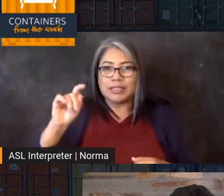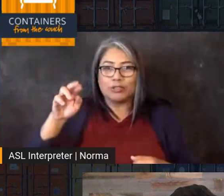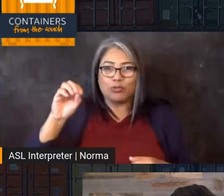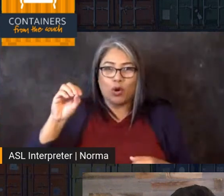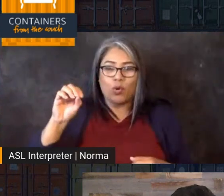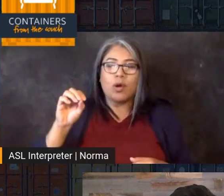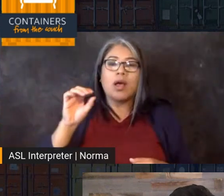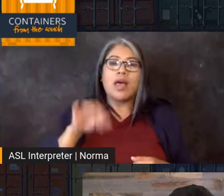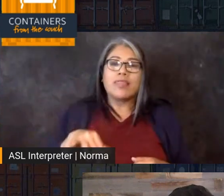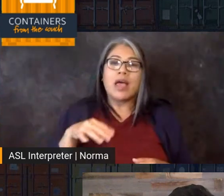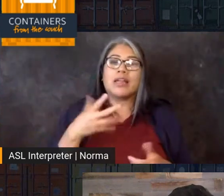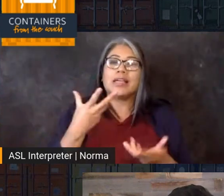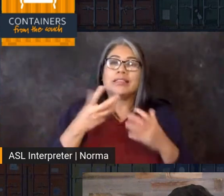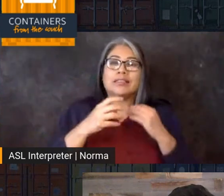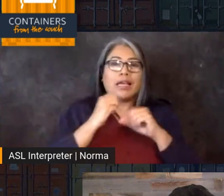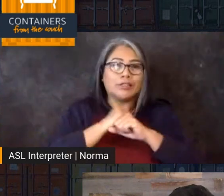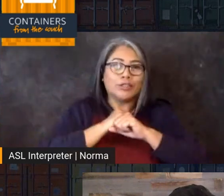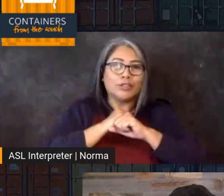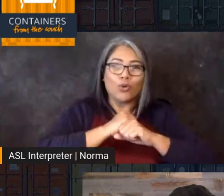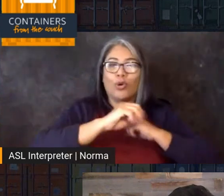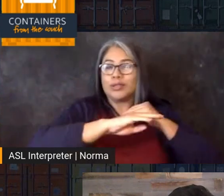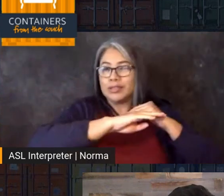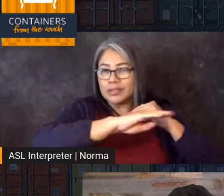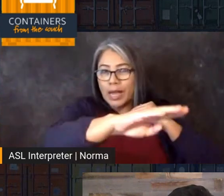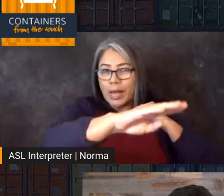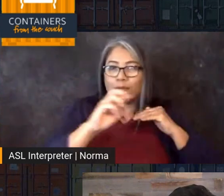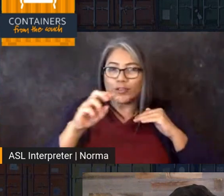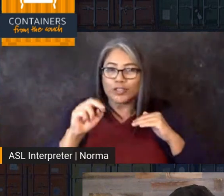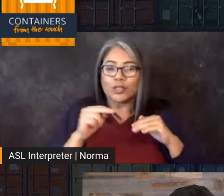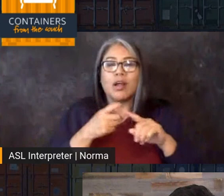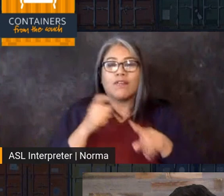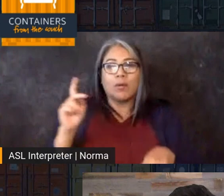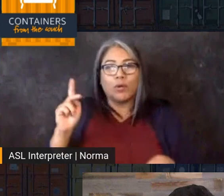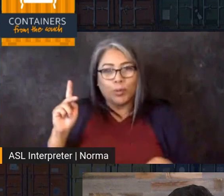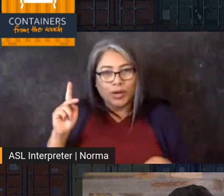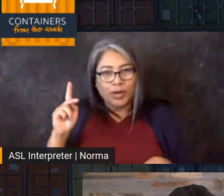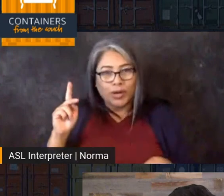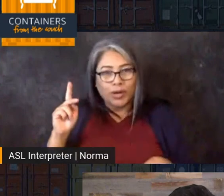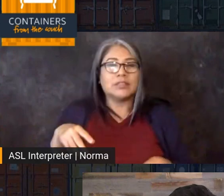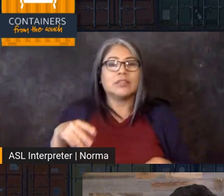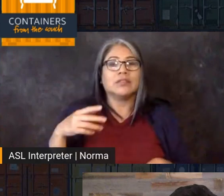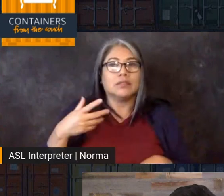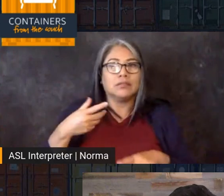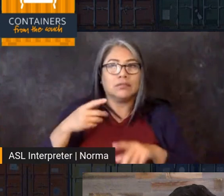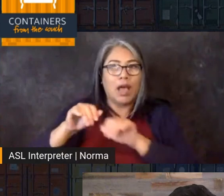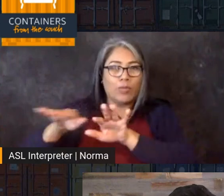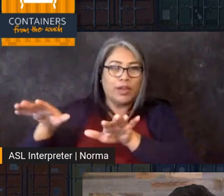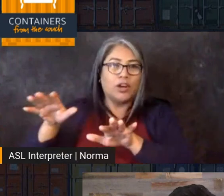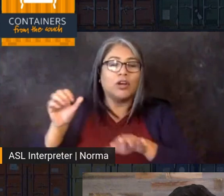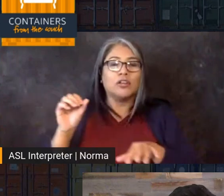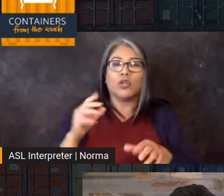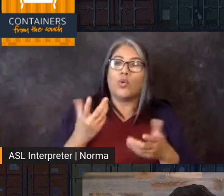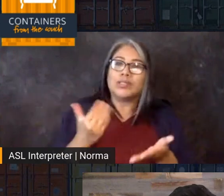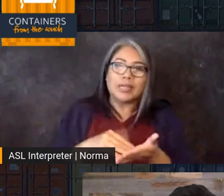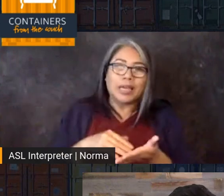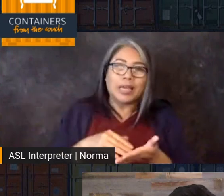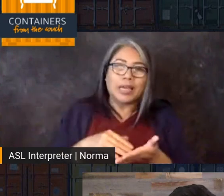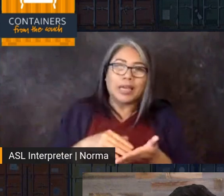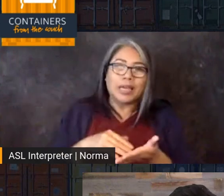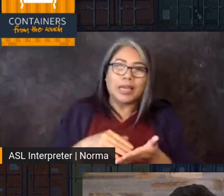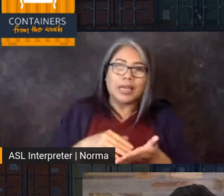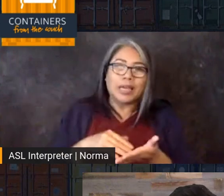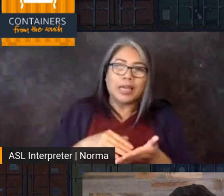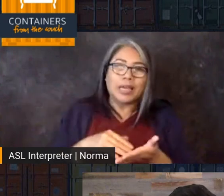that AWS puts out there, right? It's again a free and open source tool, but the only difference between EKS distro and EKS Anywhere would be that